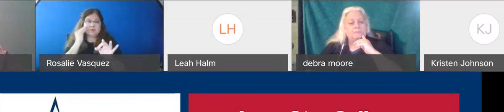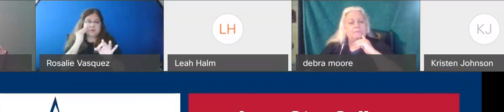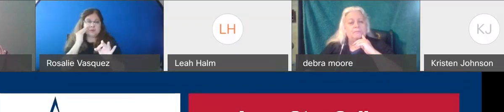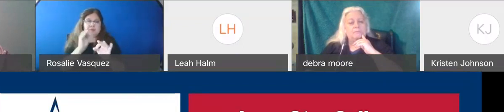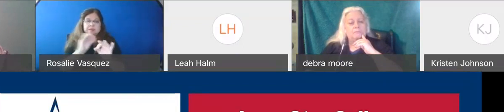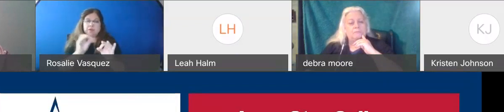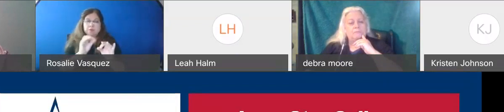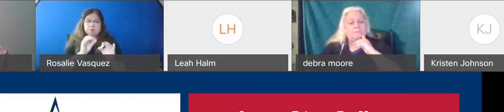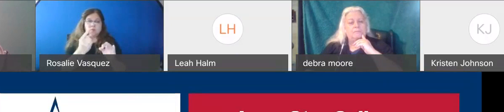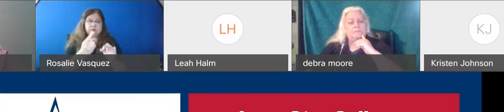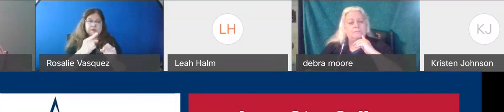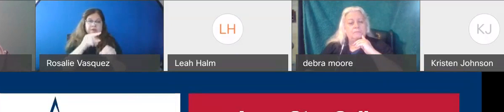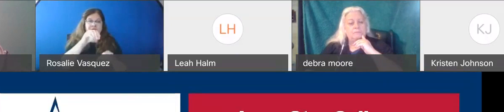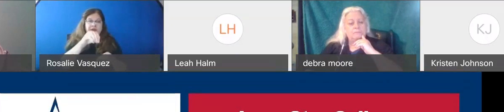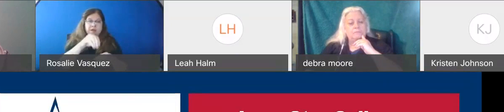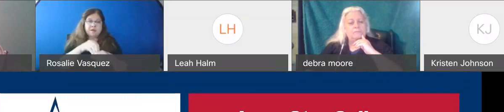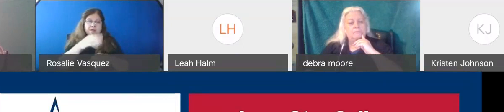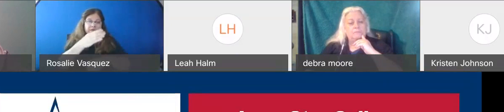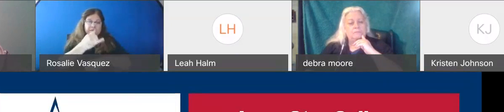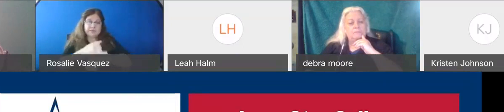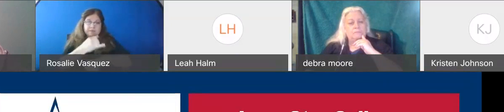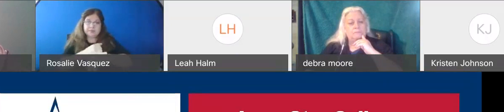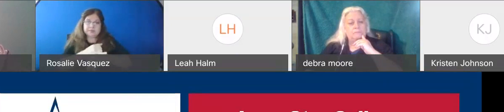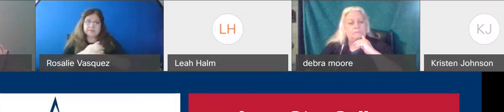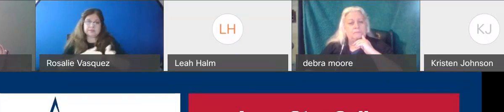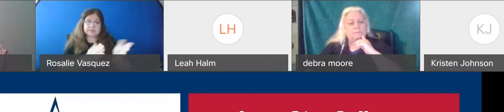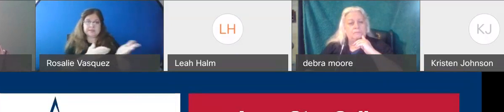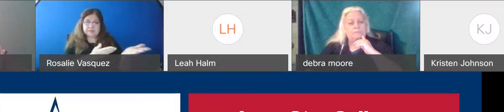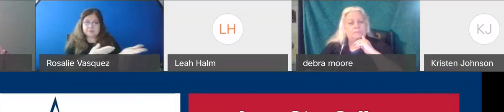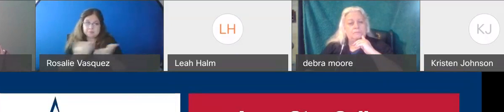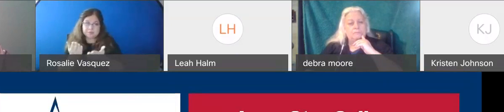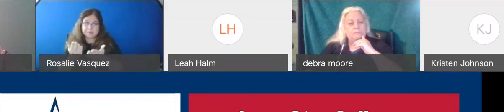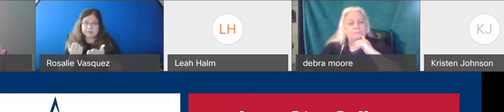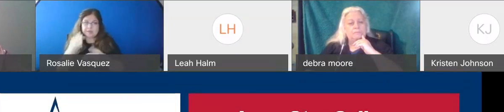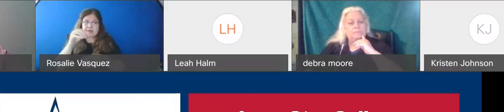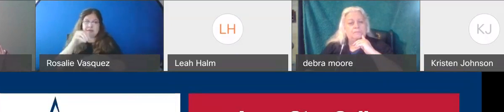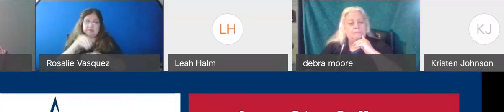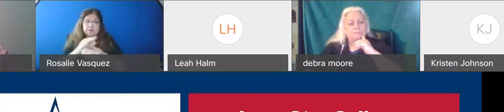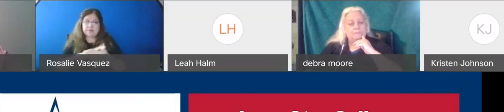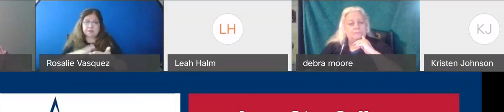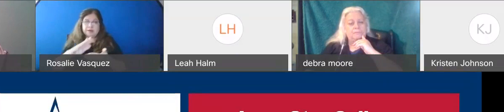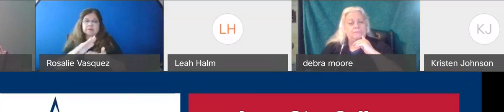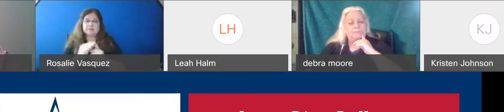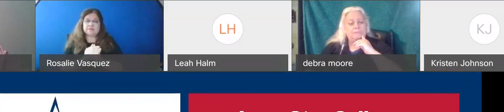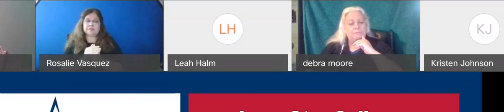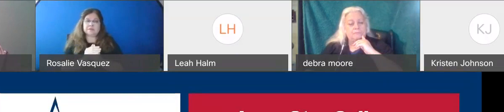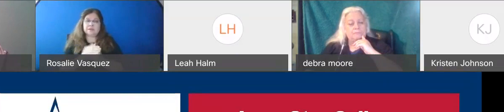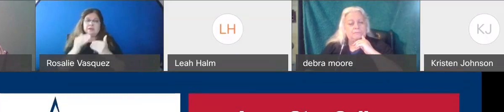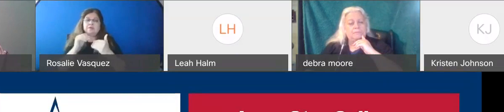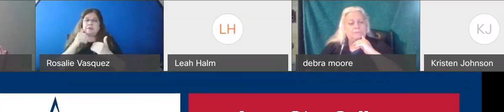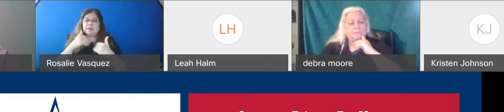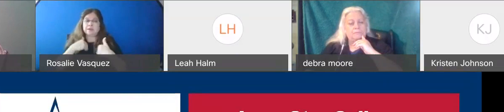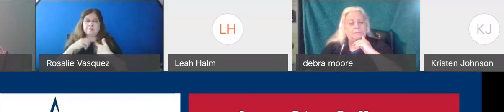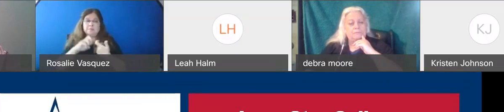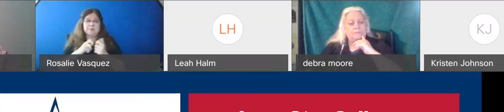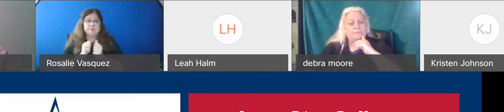serve or bring alcoholic beverages in or upon the facilities, which includes any RSO events. And obviously we haven't had any issues